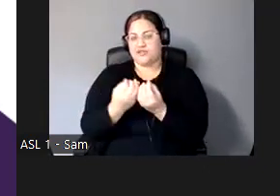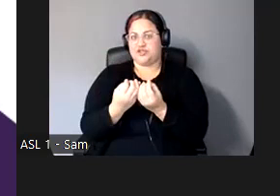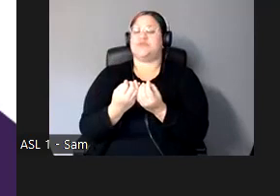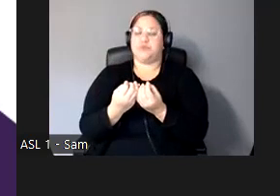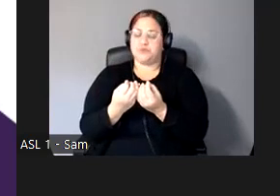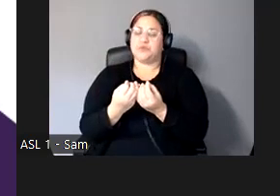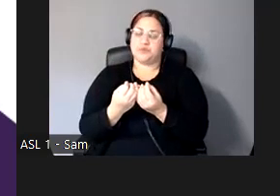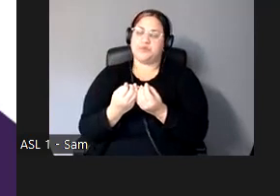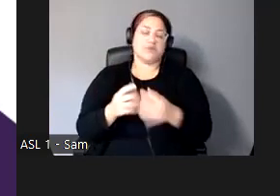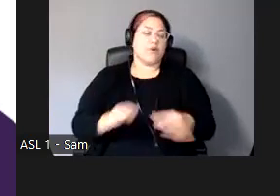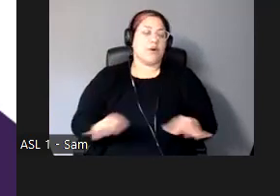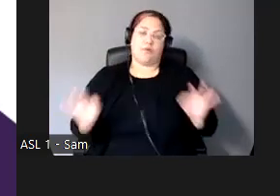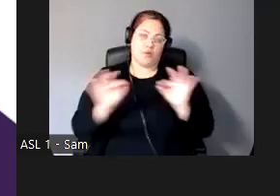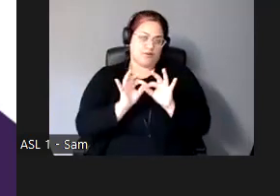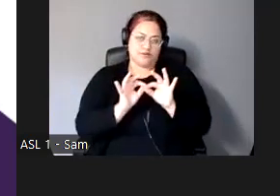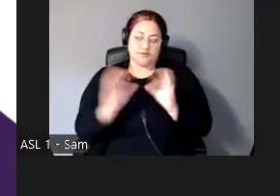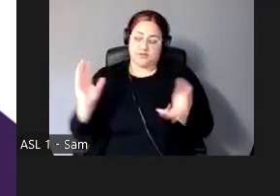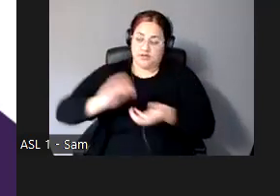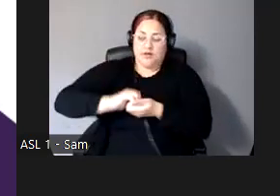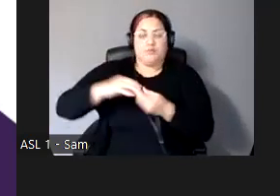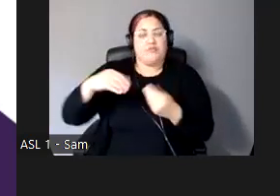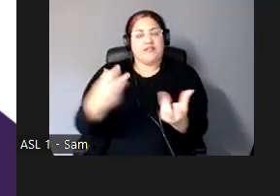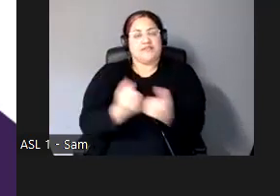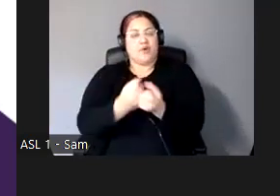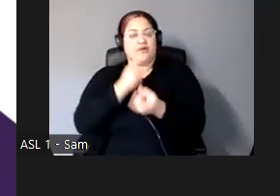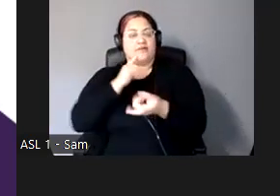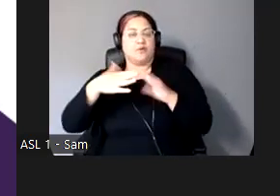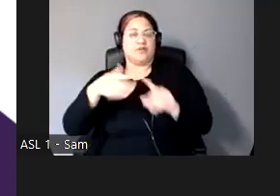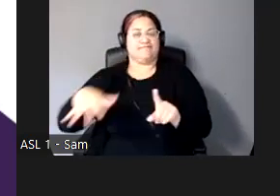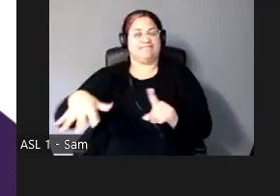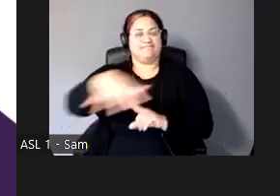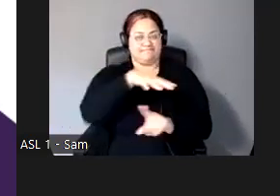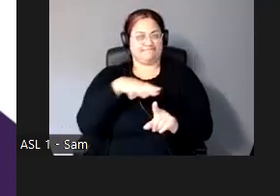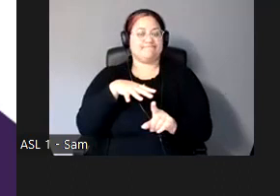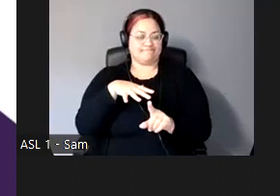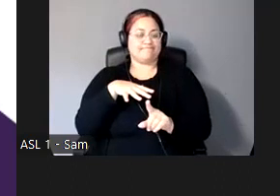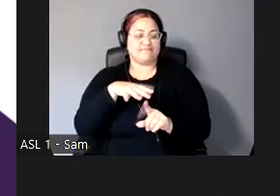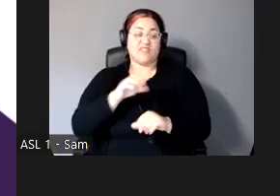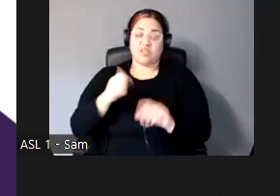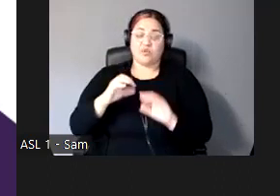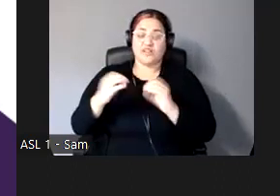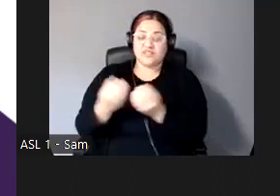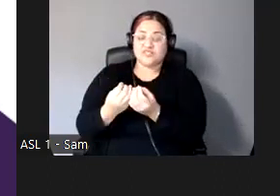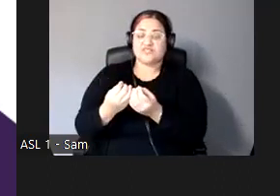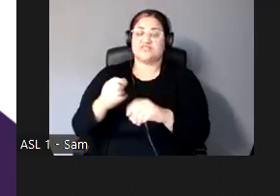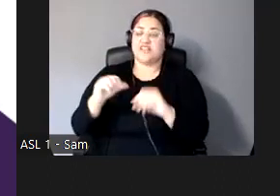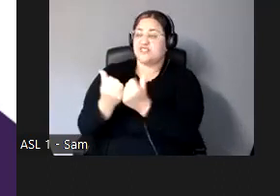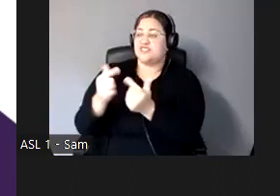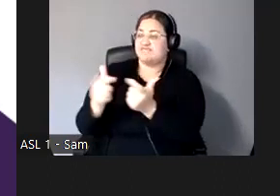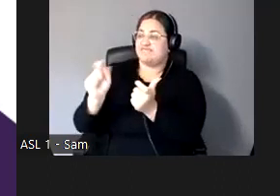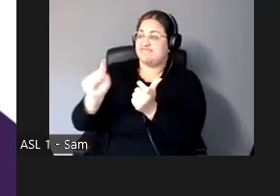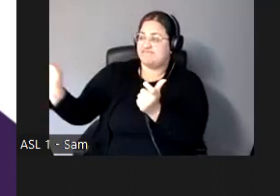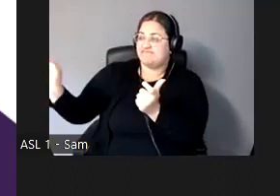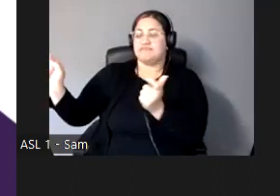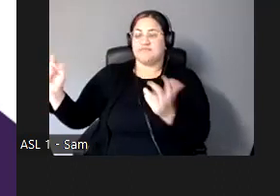adults in the community. And we do that through building those partnerships and promoting the roles and responsibilities of each